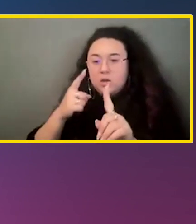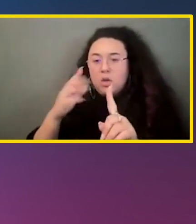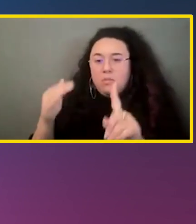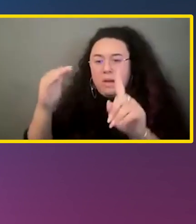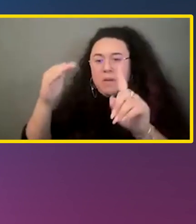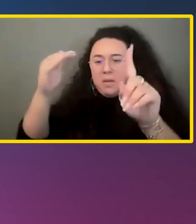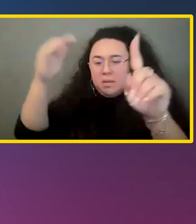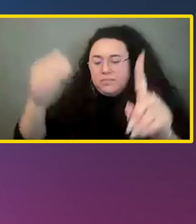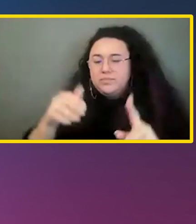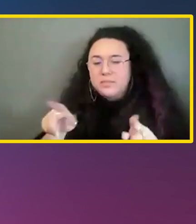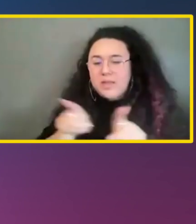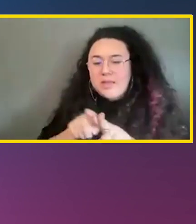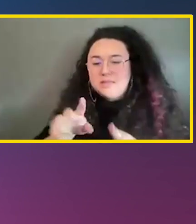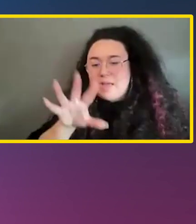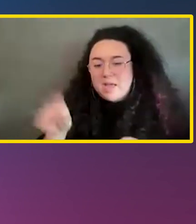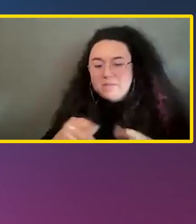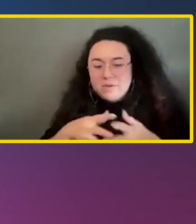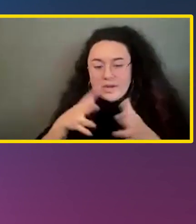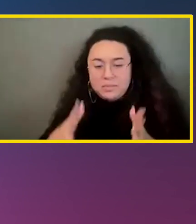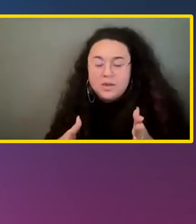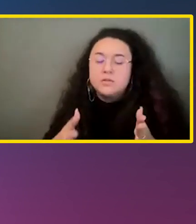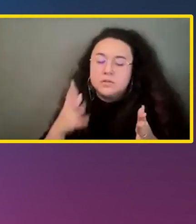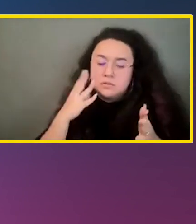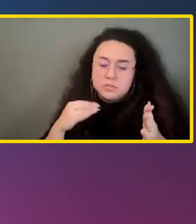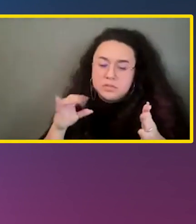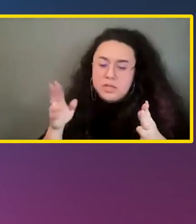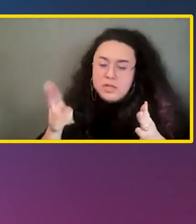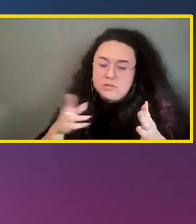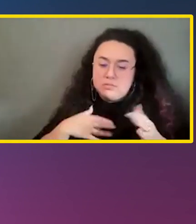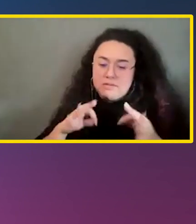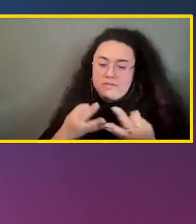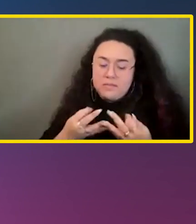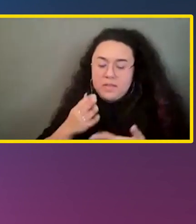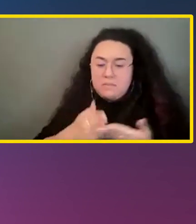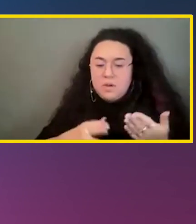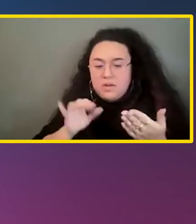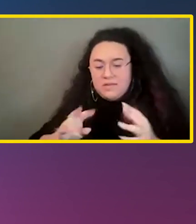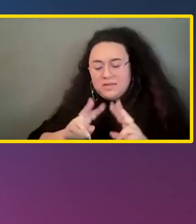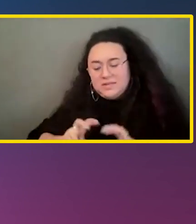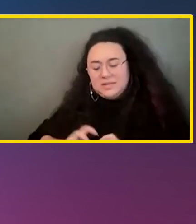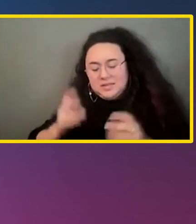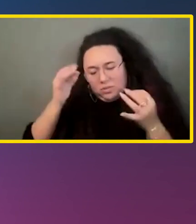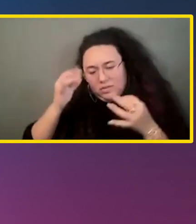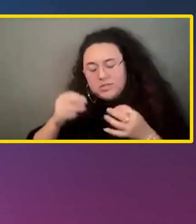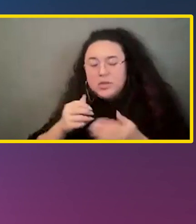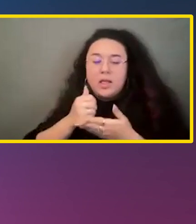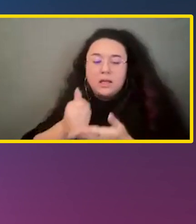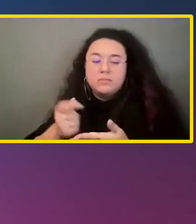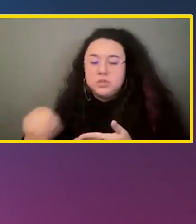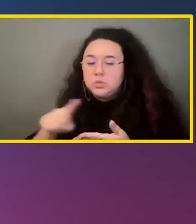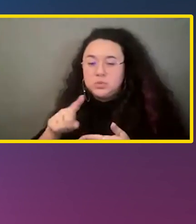things as an African American, there's a history of in my family. So that little piece of reflection, I think, helps you